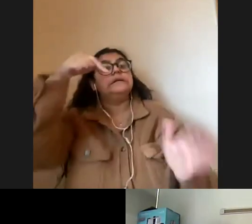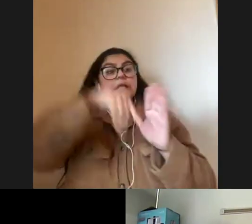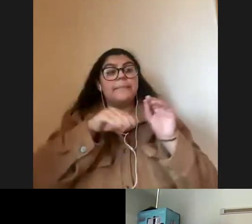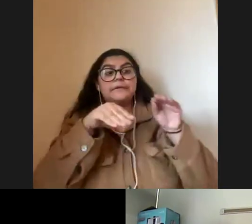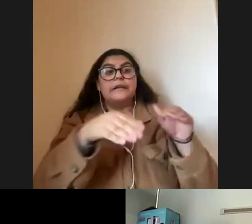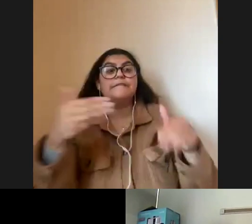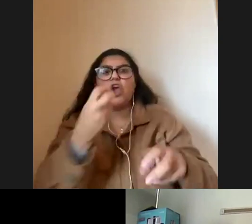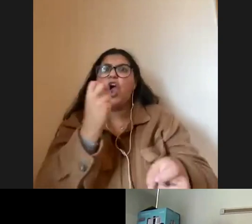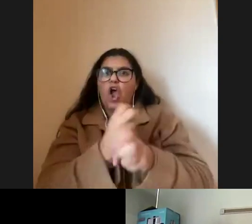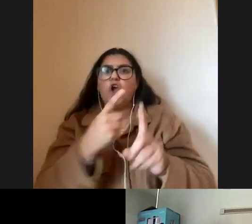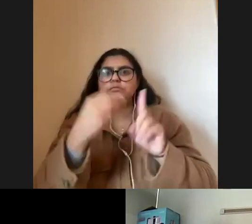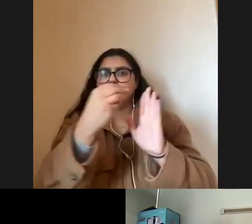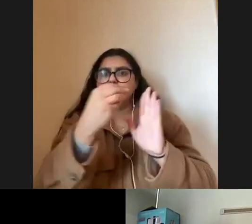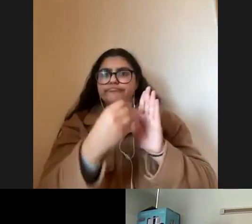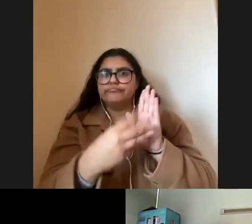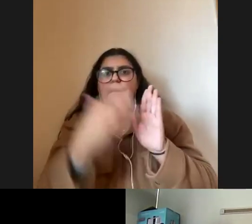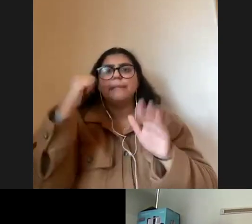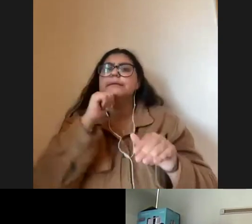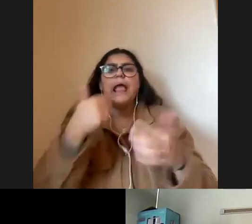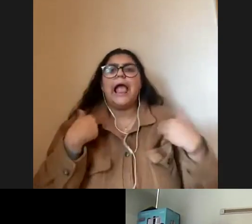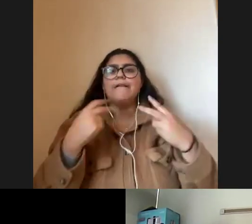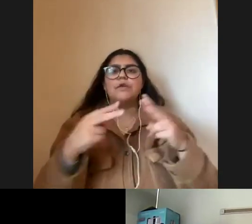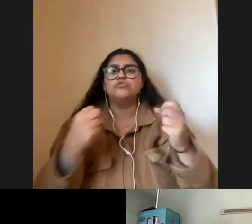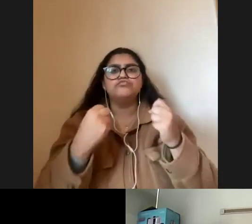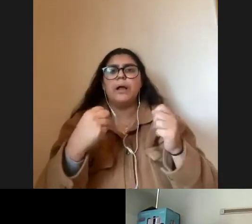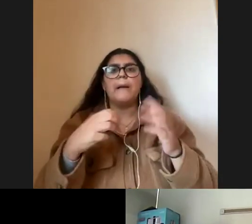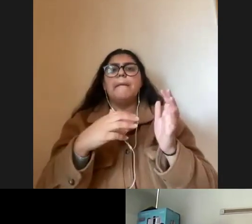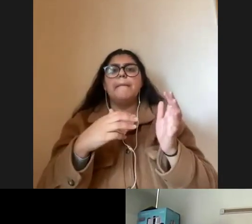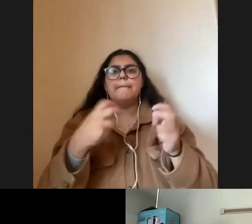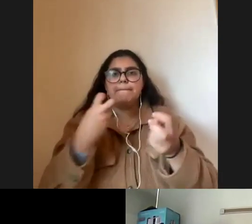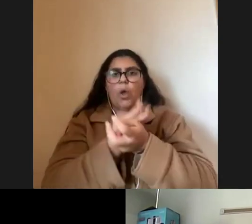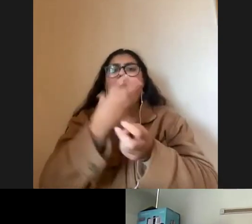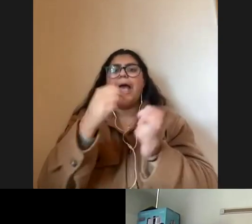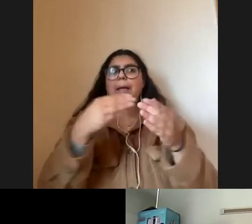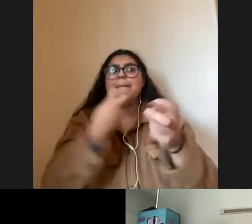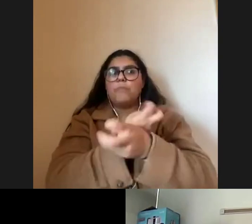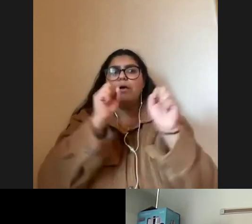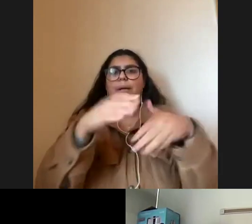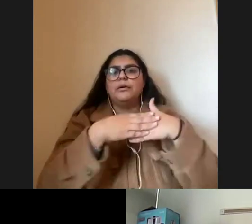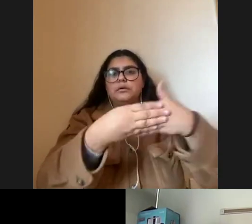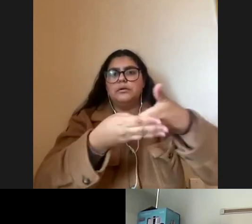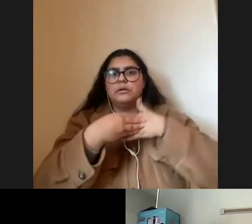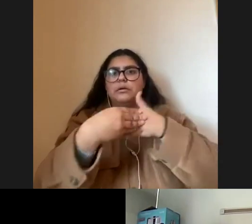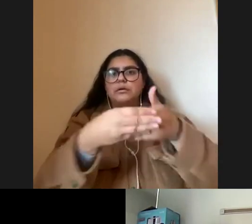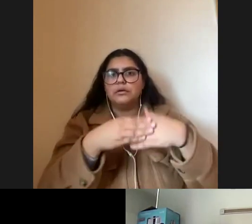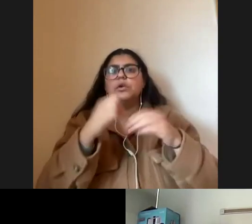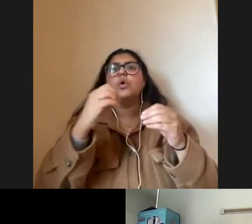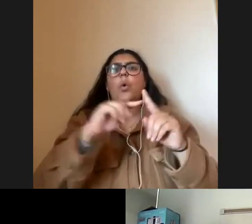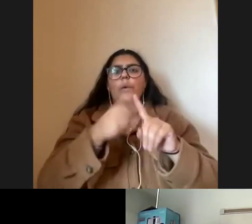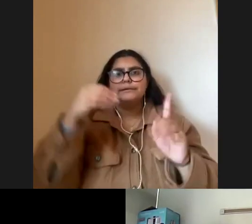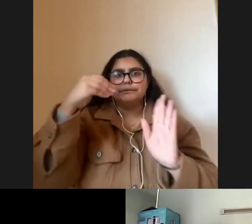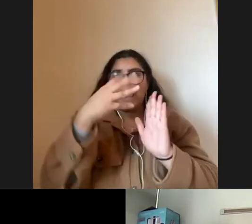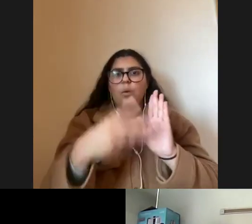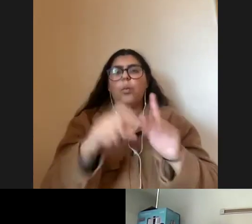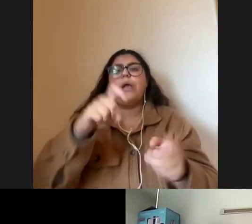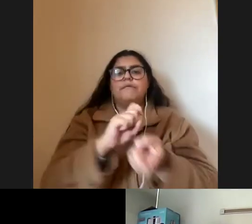they don't have really dense bones. And the bones can be like bent or warped. So usually when we're scanning deep sea fish, we have to adjust our